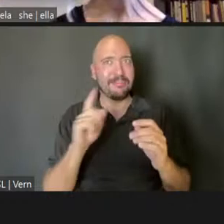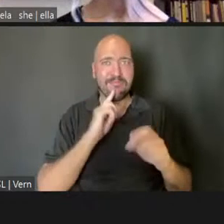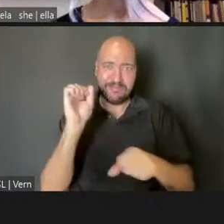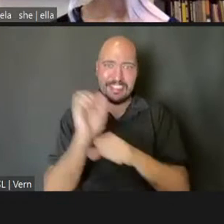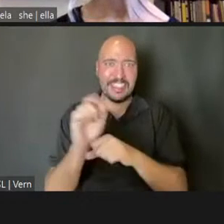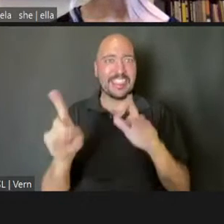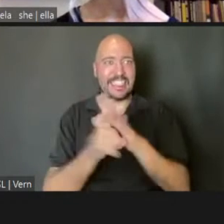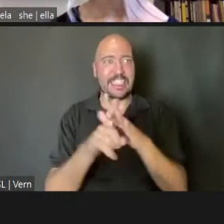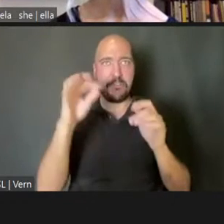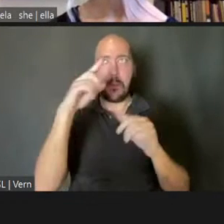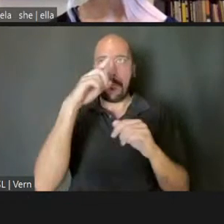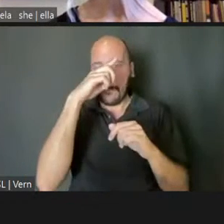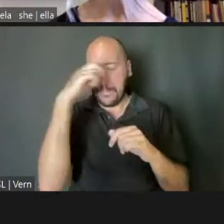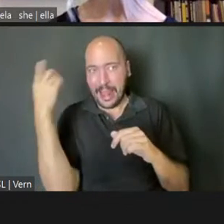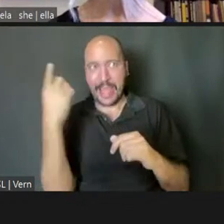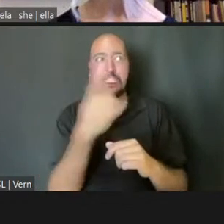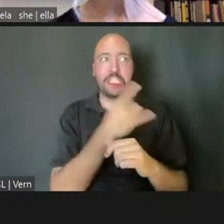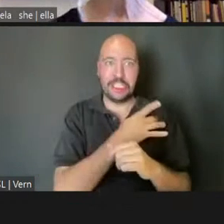Chileans.